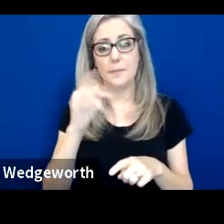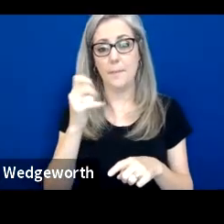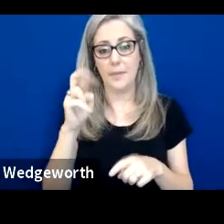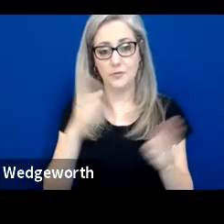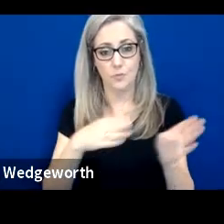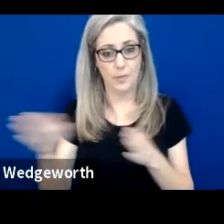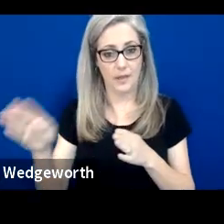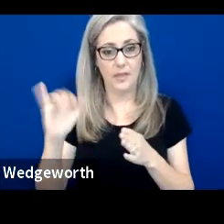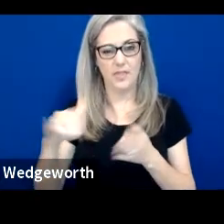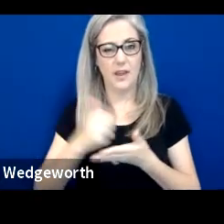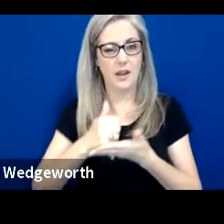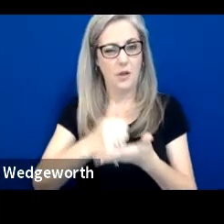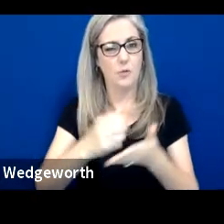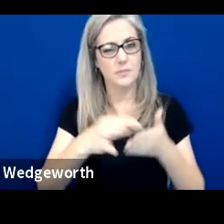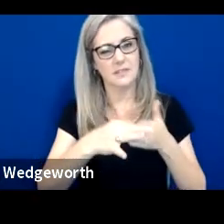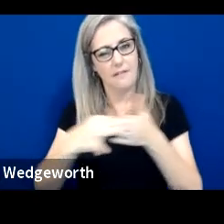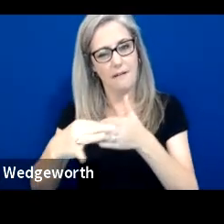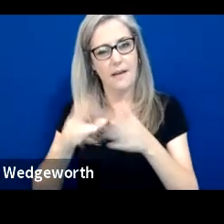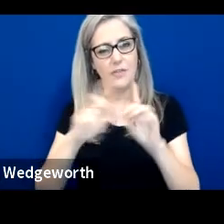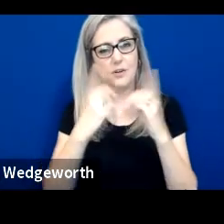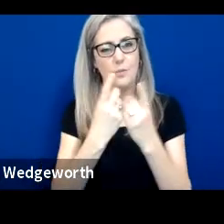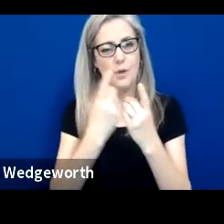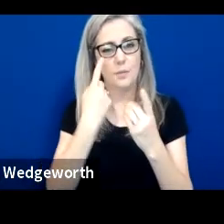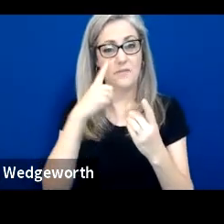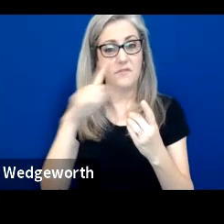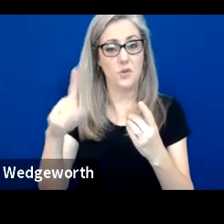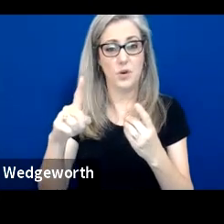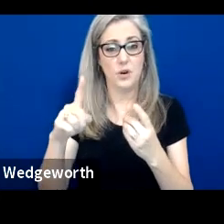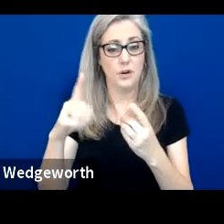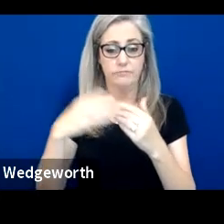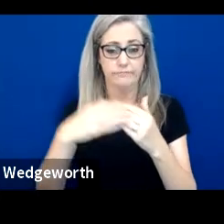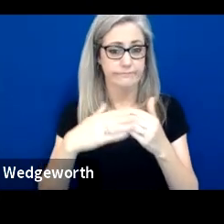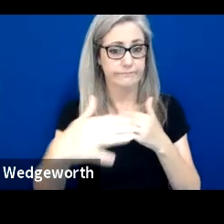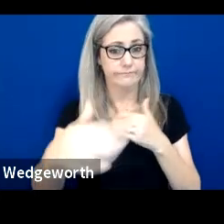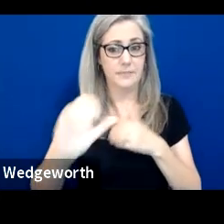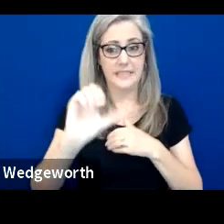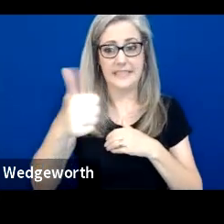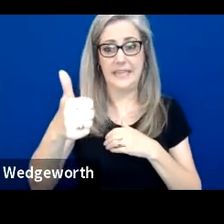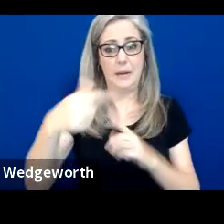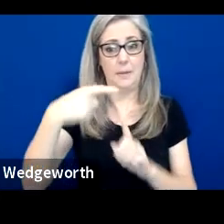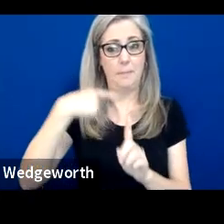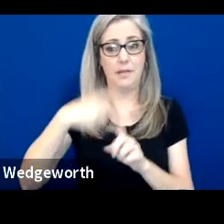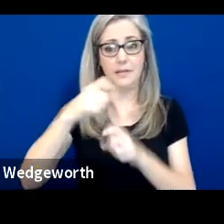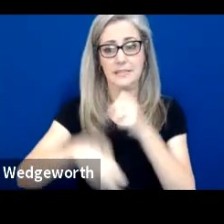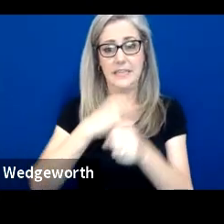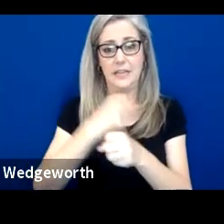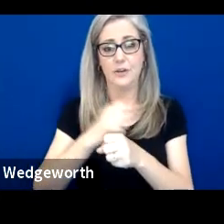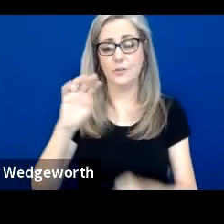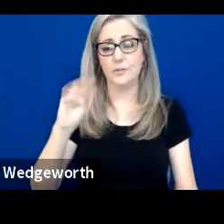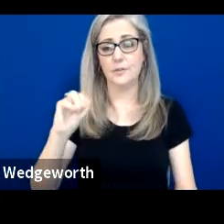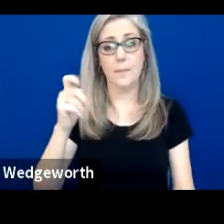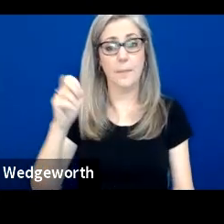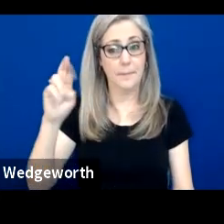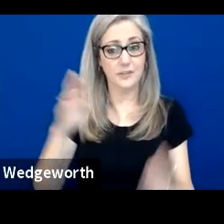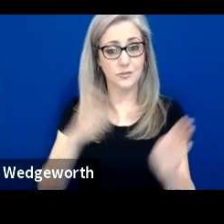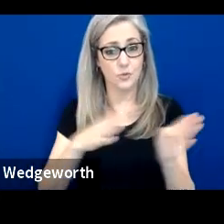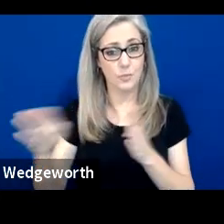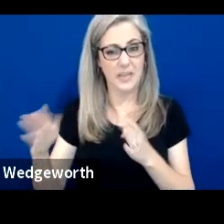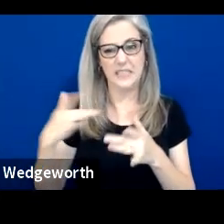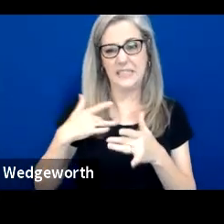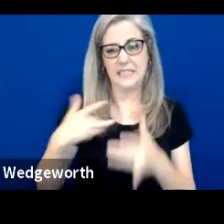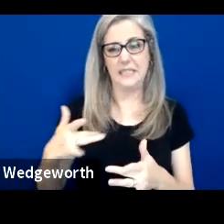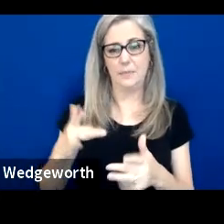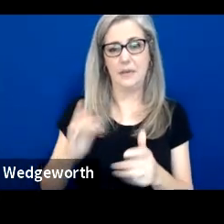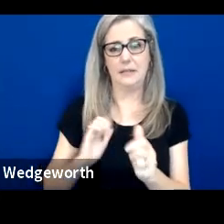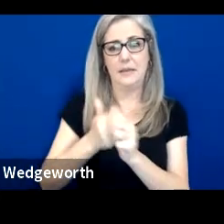guide the department for the next 10 plus years. Master plans are typically updated every